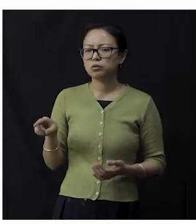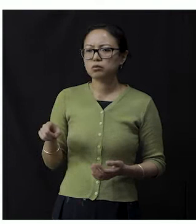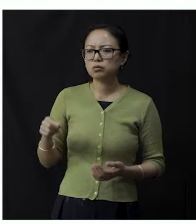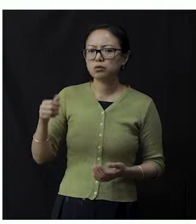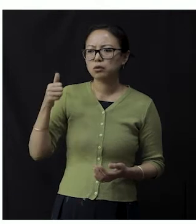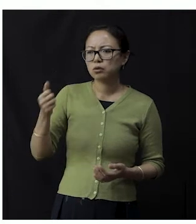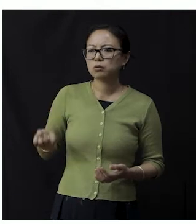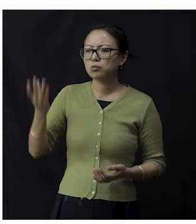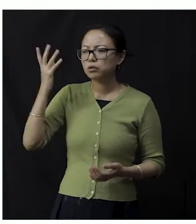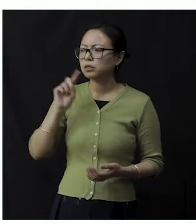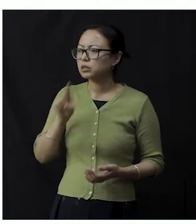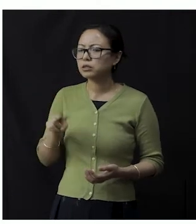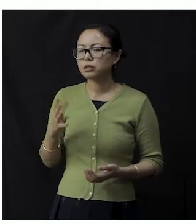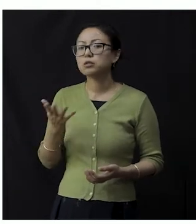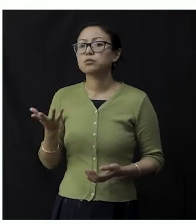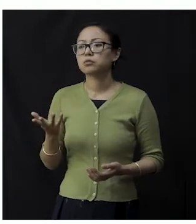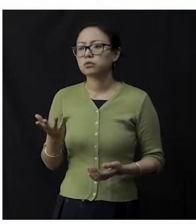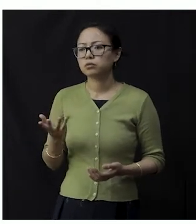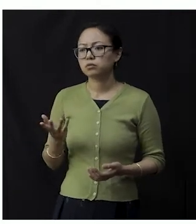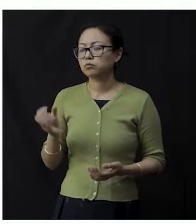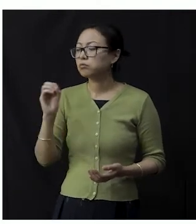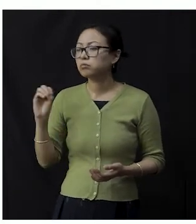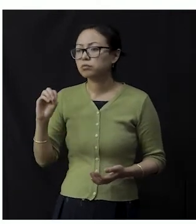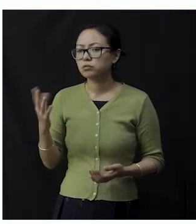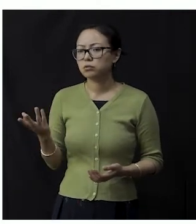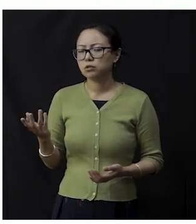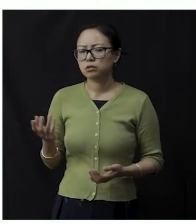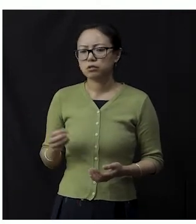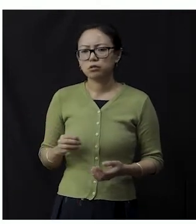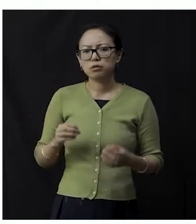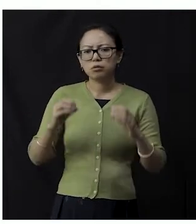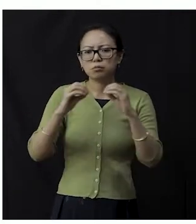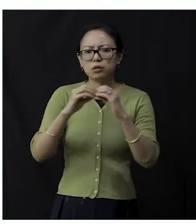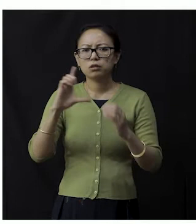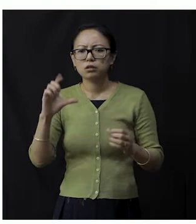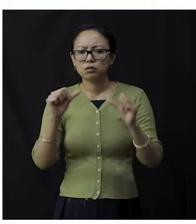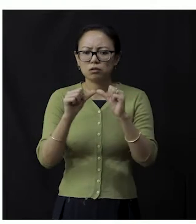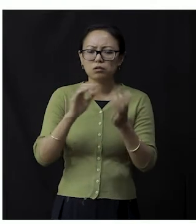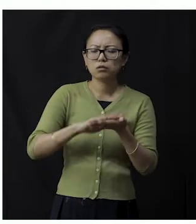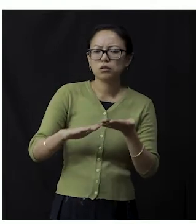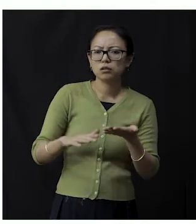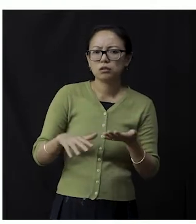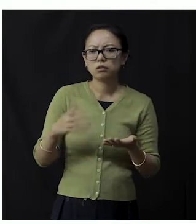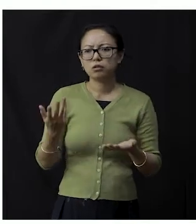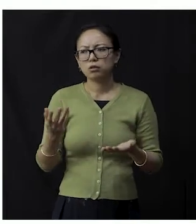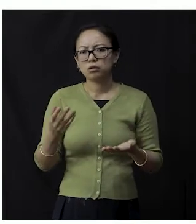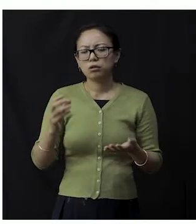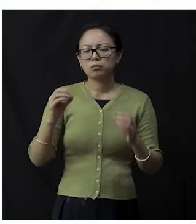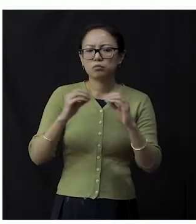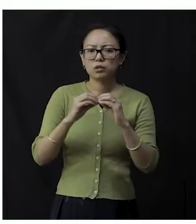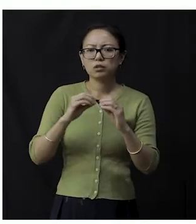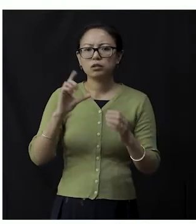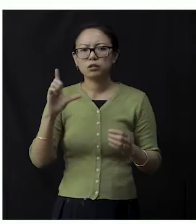say blah blah and blee blee? What do you mean by blah blah and blee blee? But the